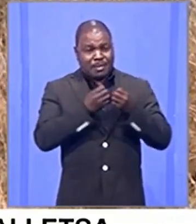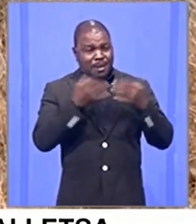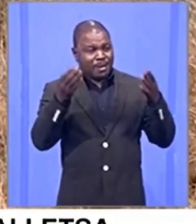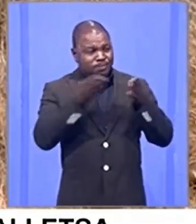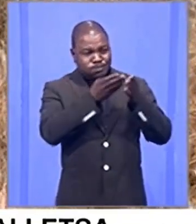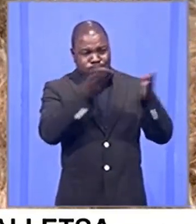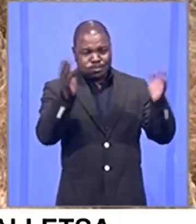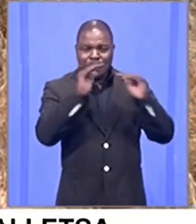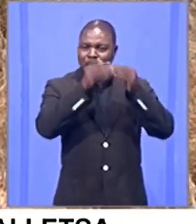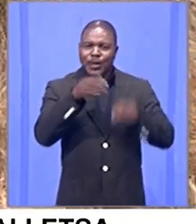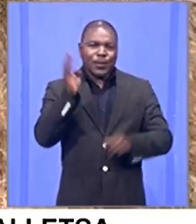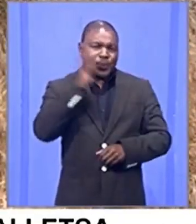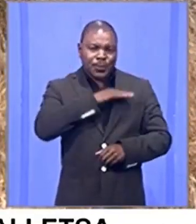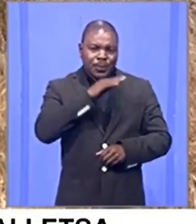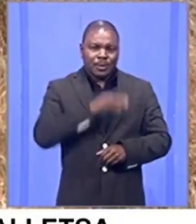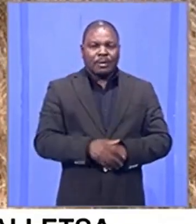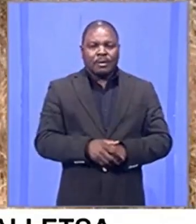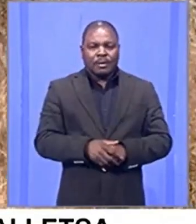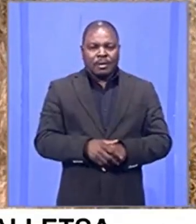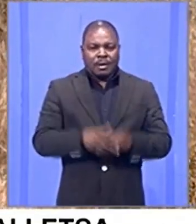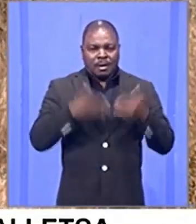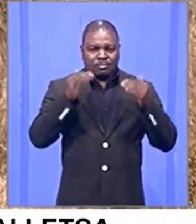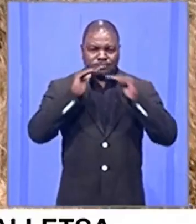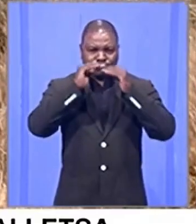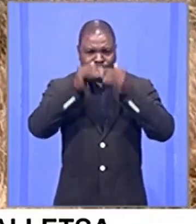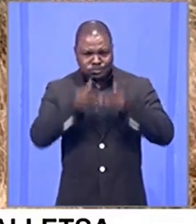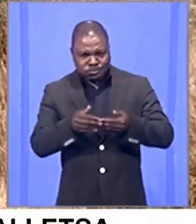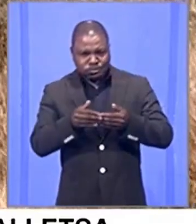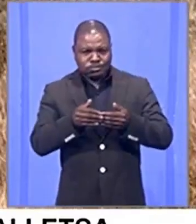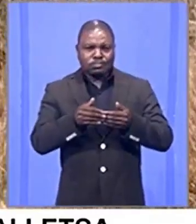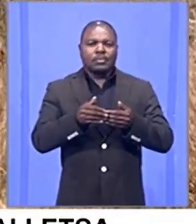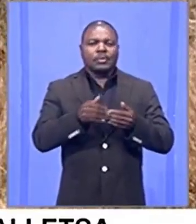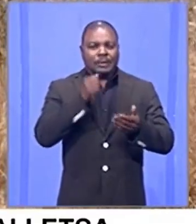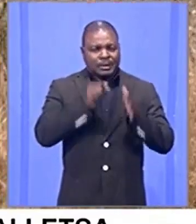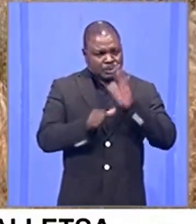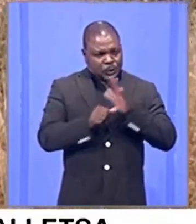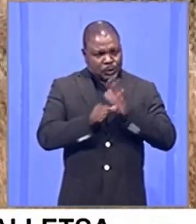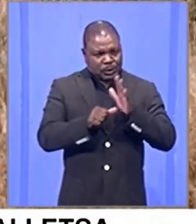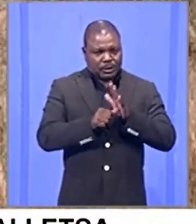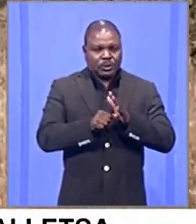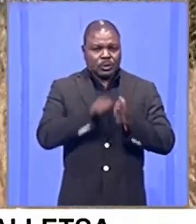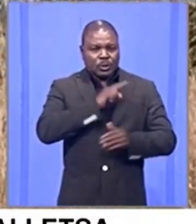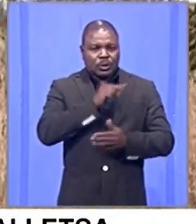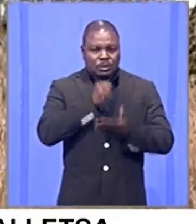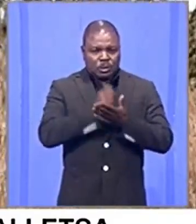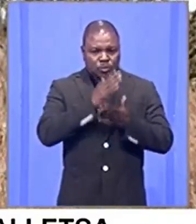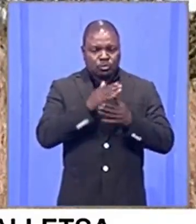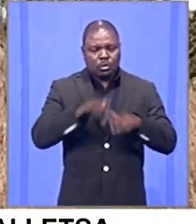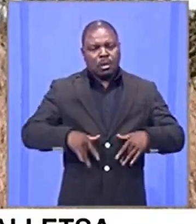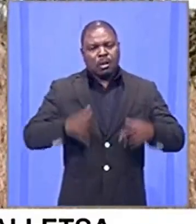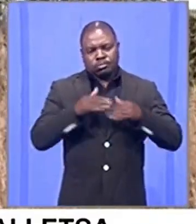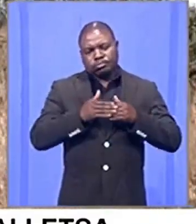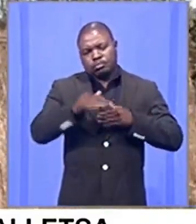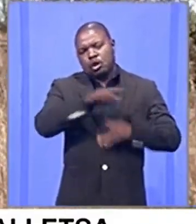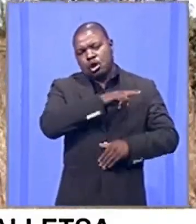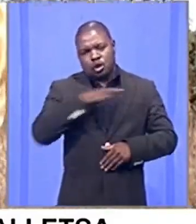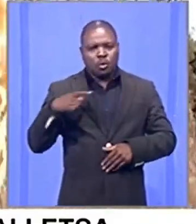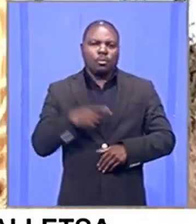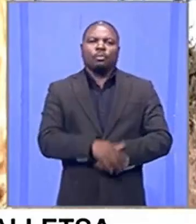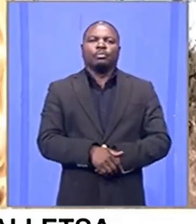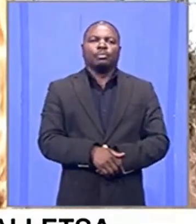sa sireletsega, ka jalo go di tlhokomela go botlhokwa thata go netefatsa fa di tshela lobaka.